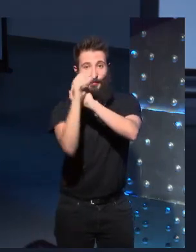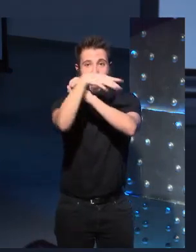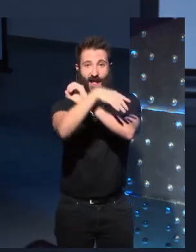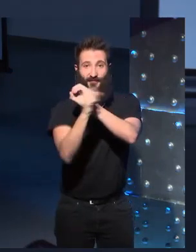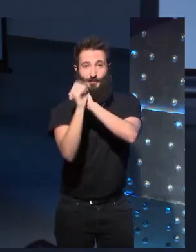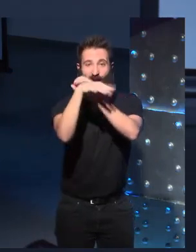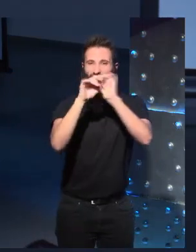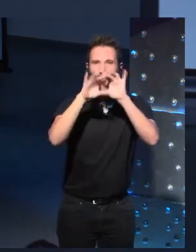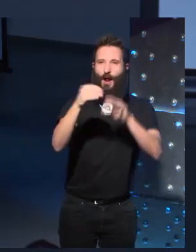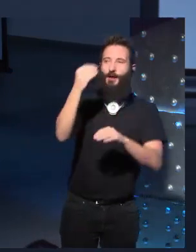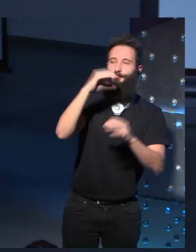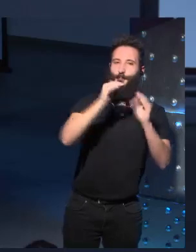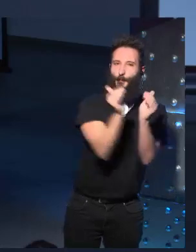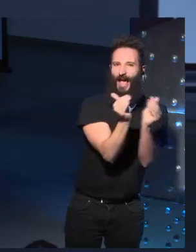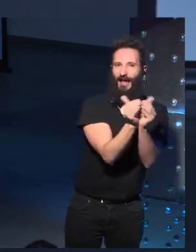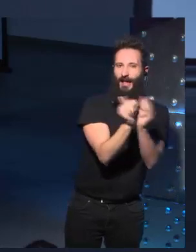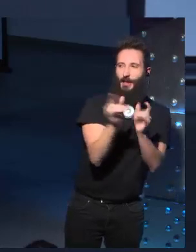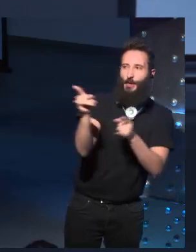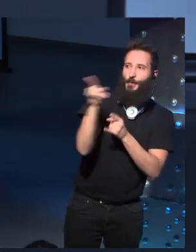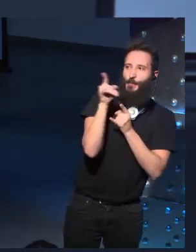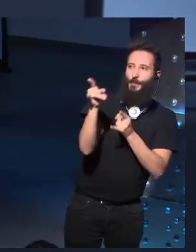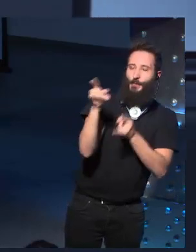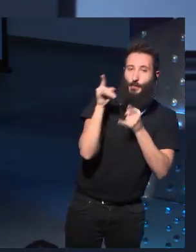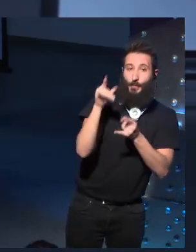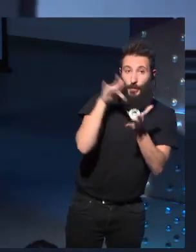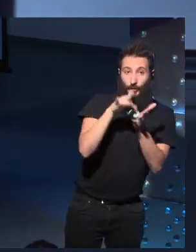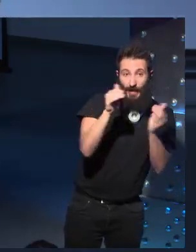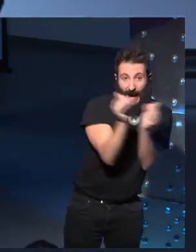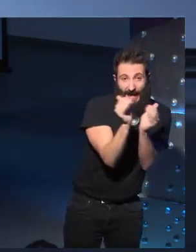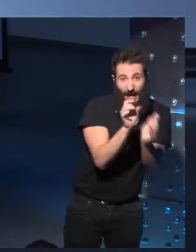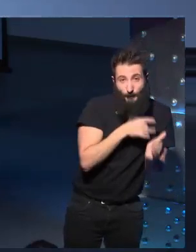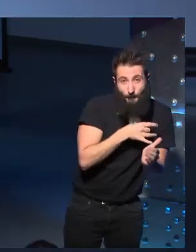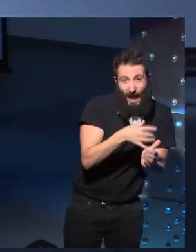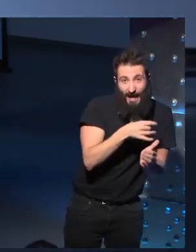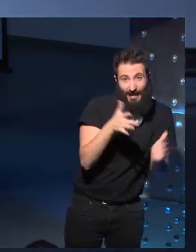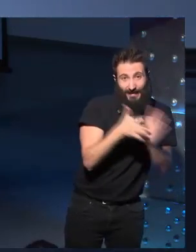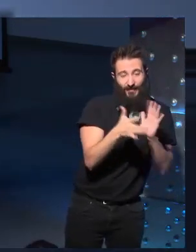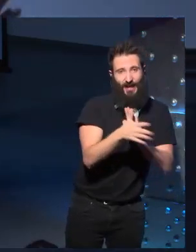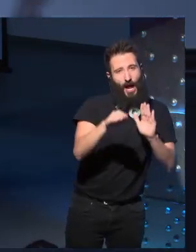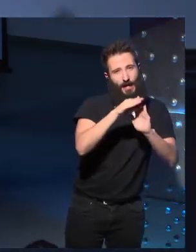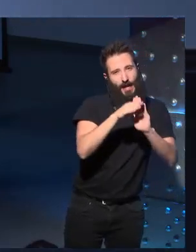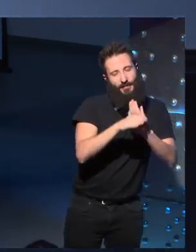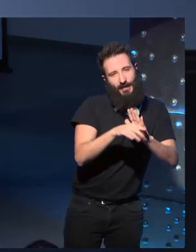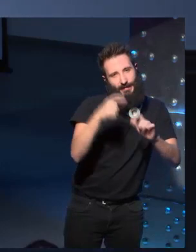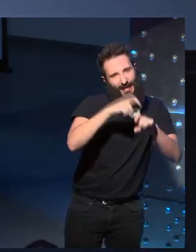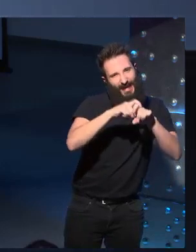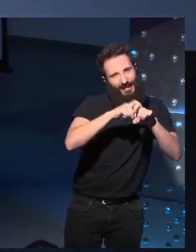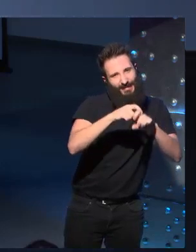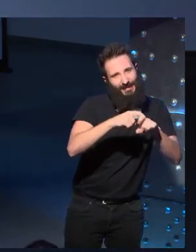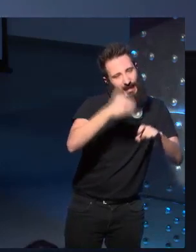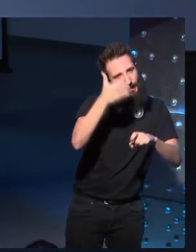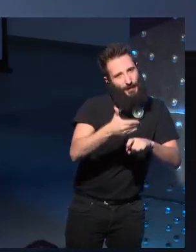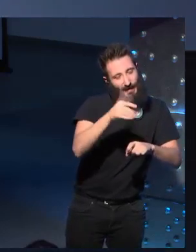on the big star. And white dwarfs have a certain property. If you leave them